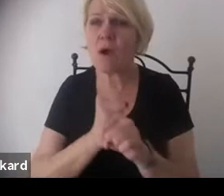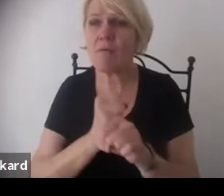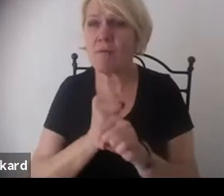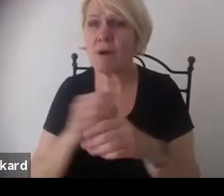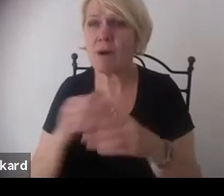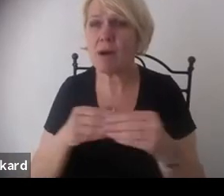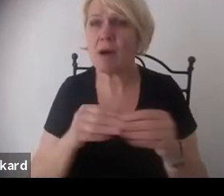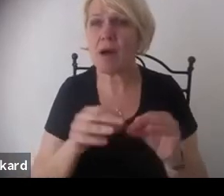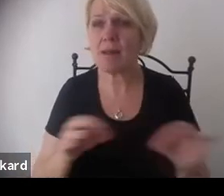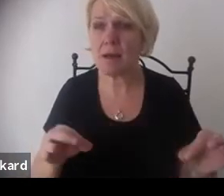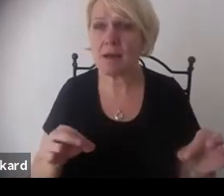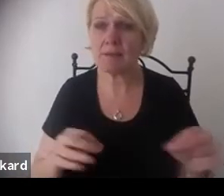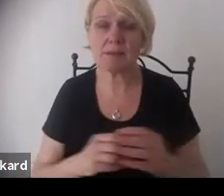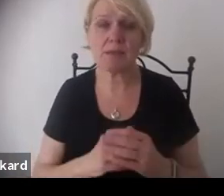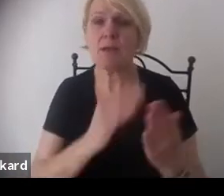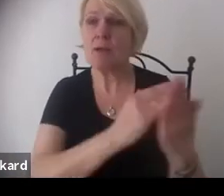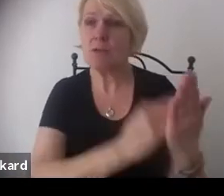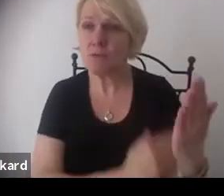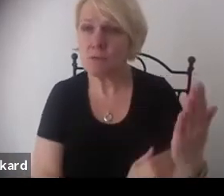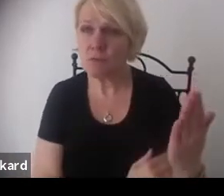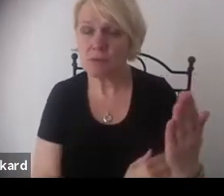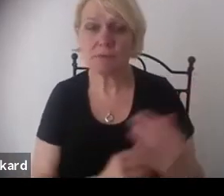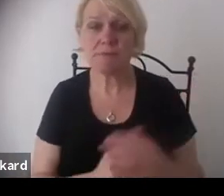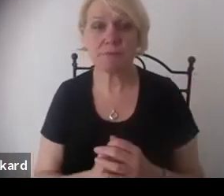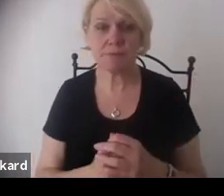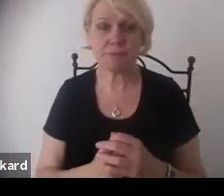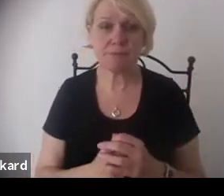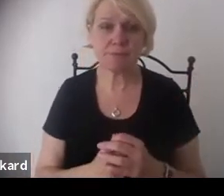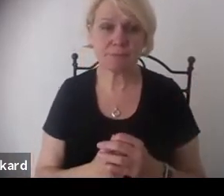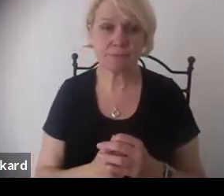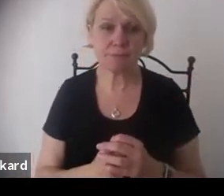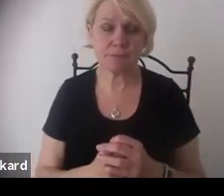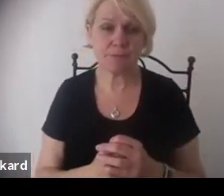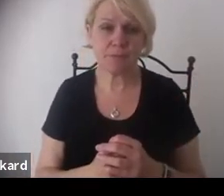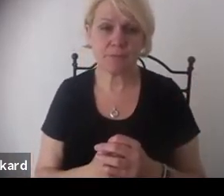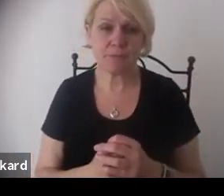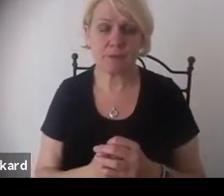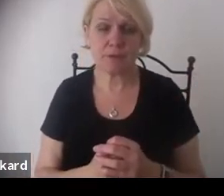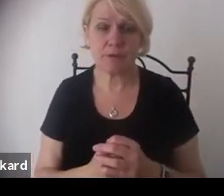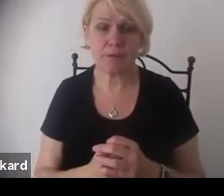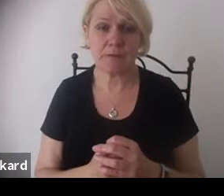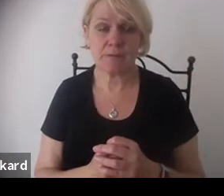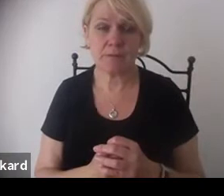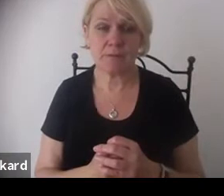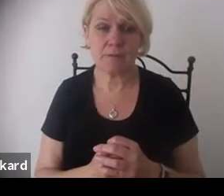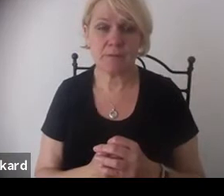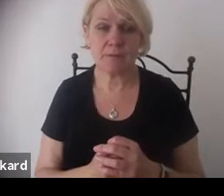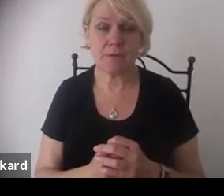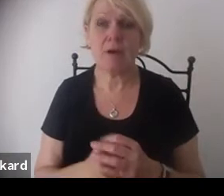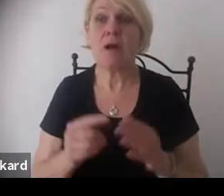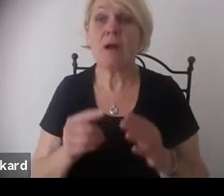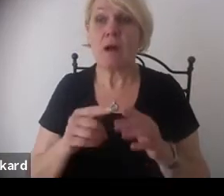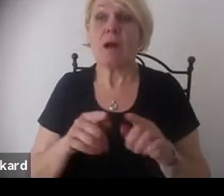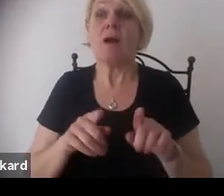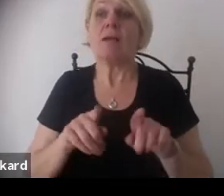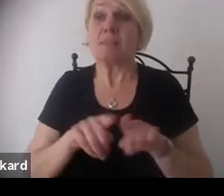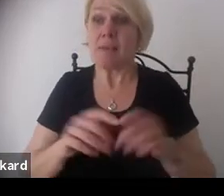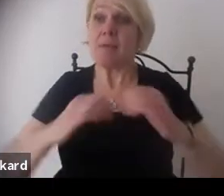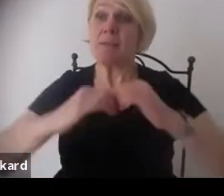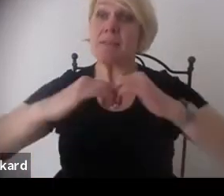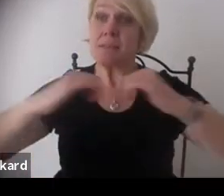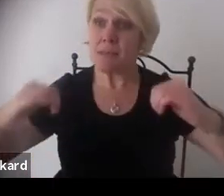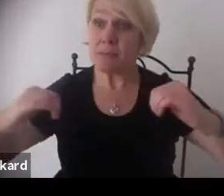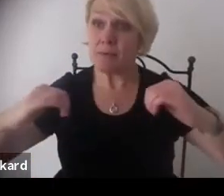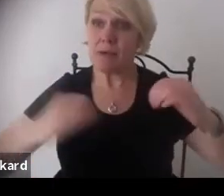requirements. We have done, as the rest of the NHS has done, we've separated our